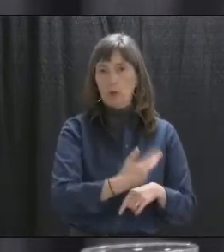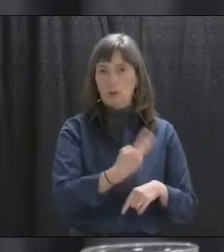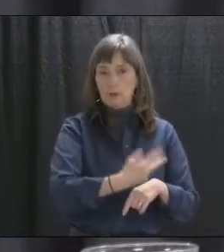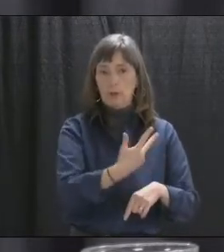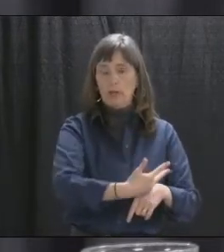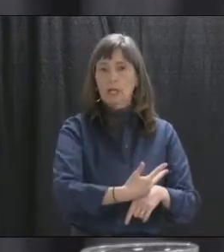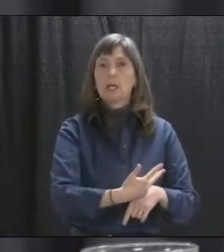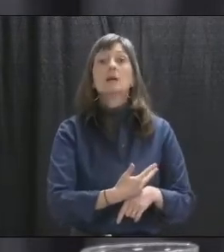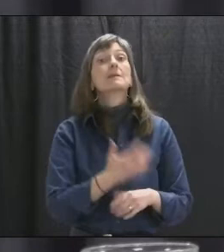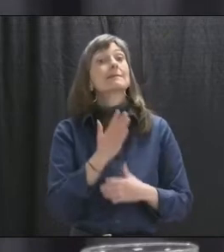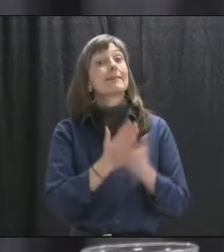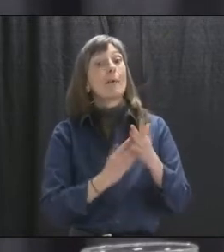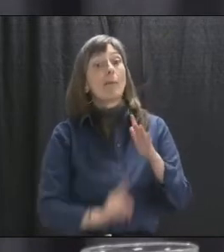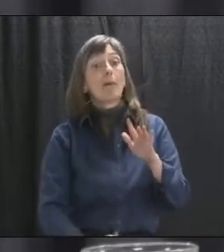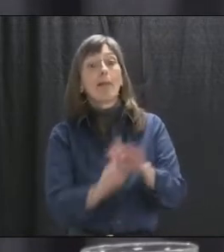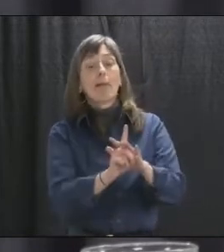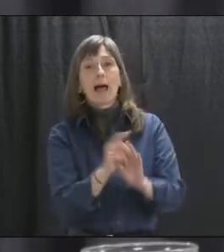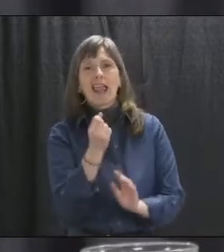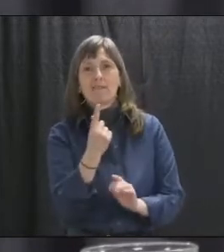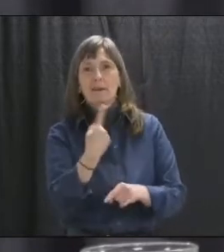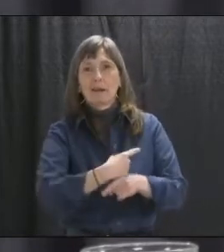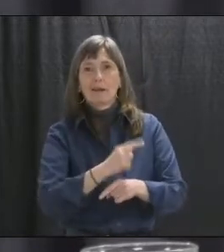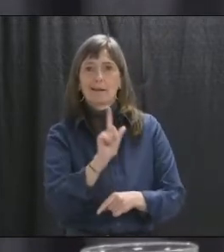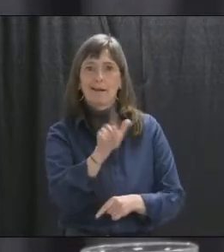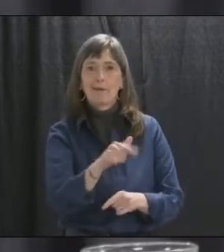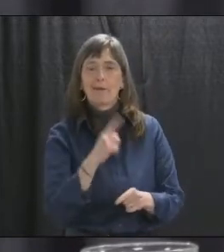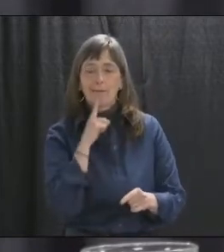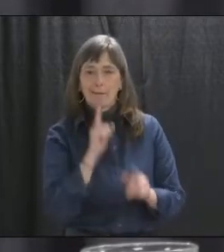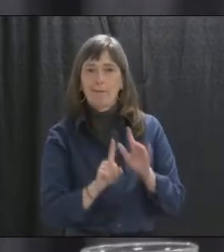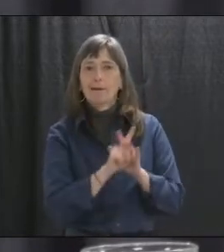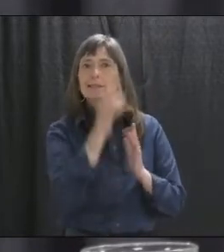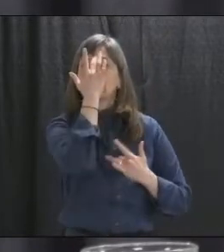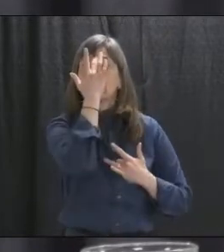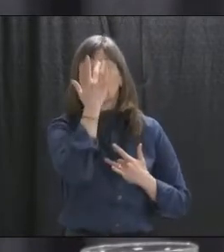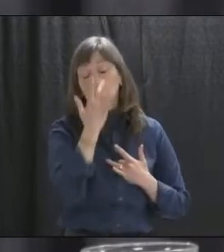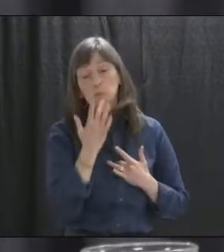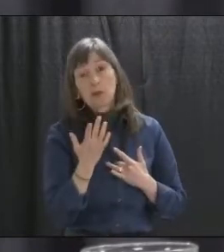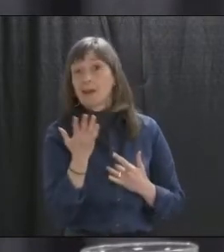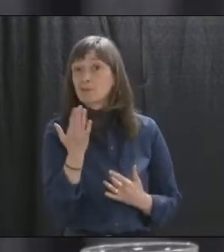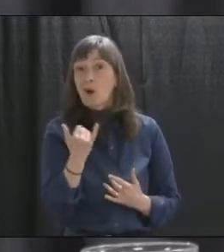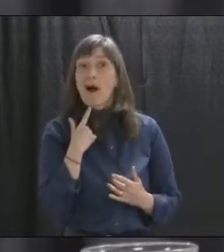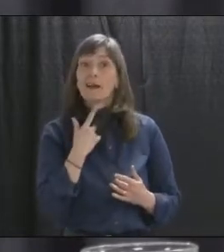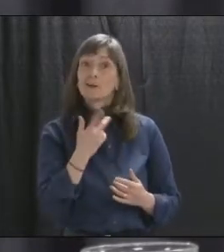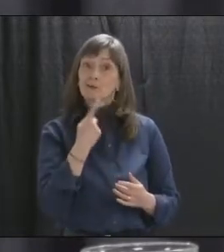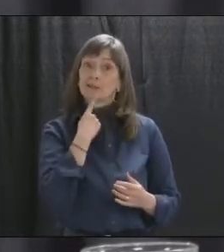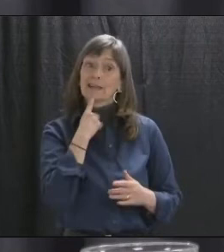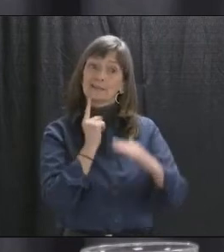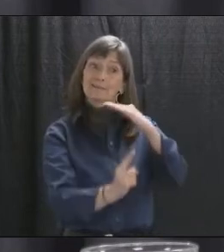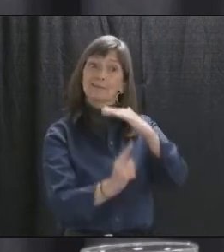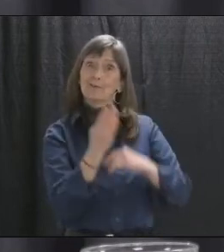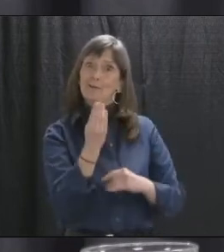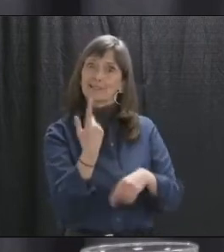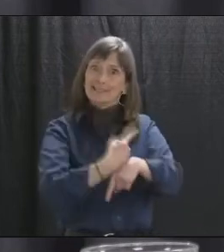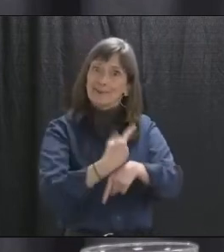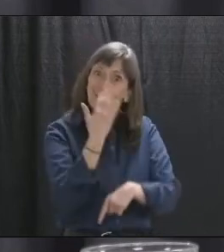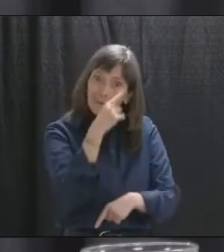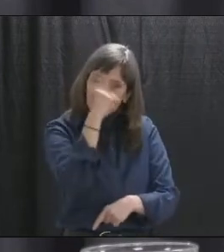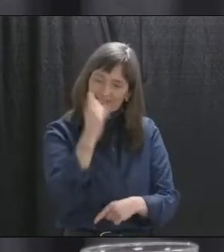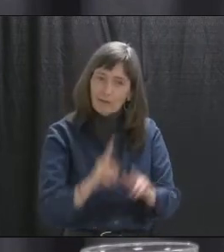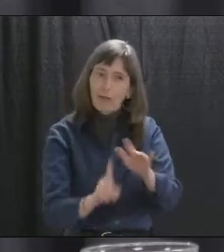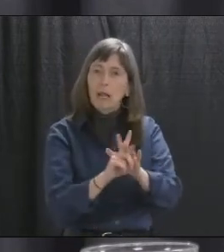do know there have been people who have developed symptoms late on. And so that's why once you have been involved